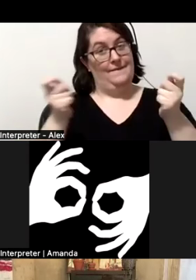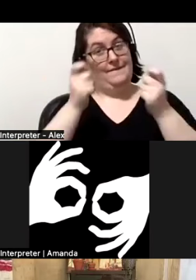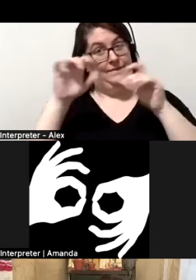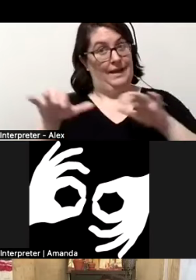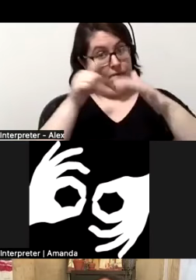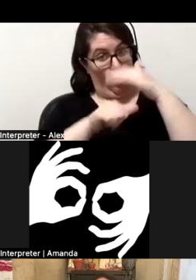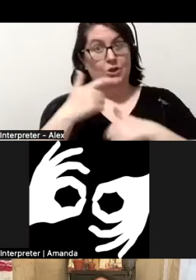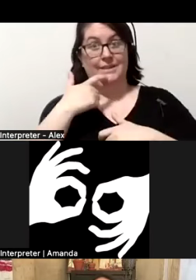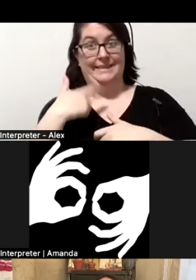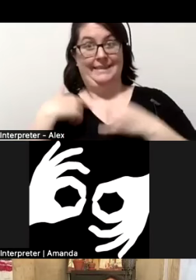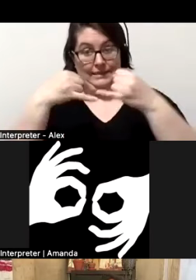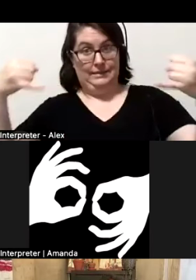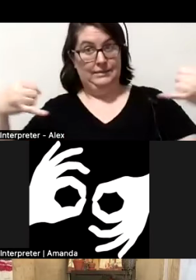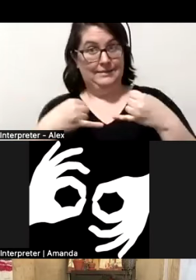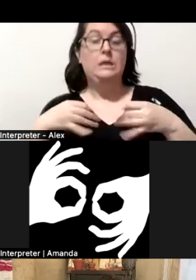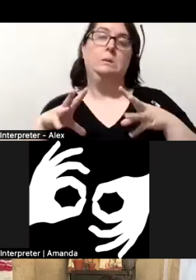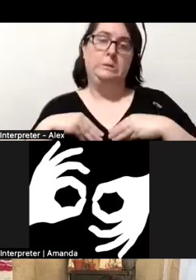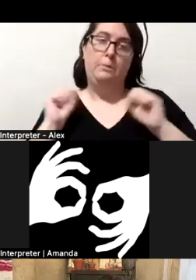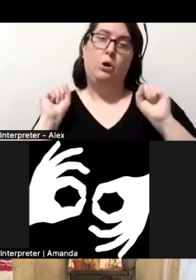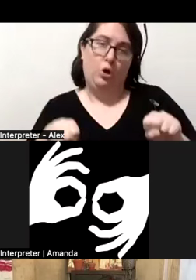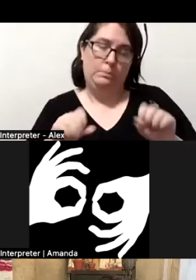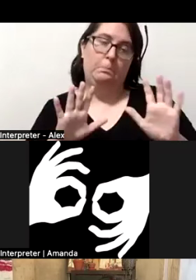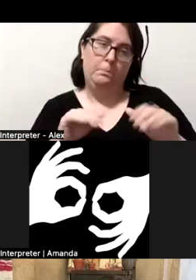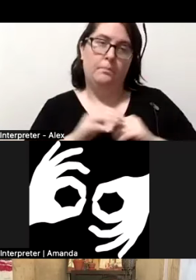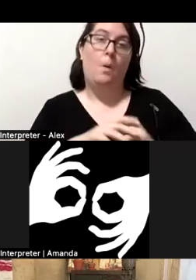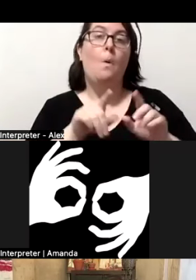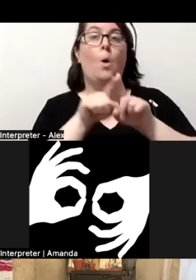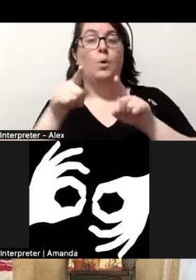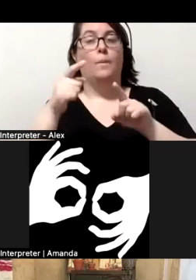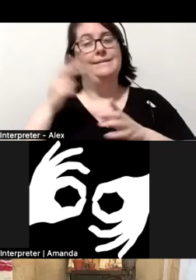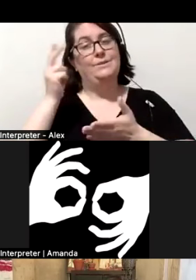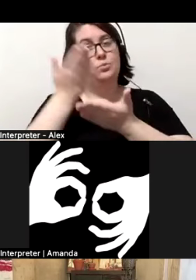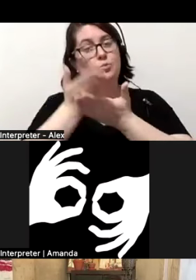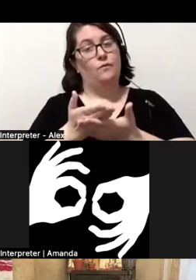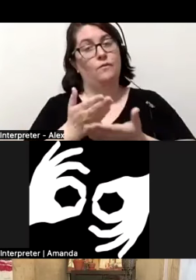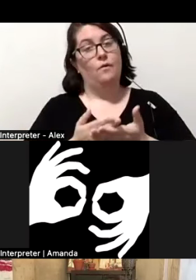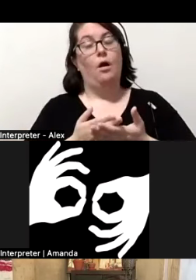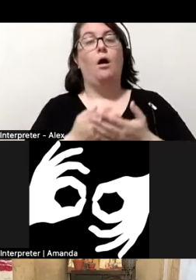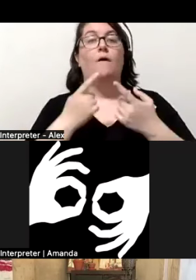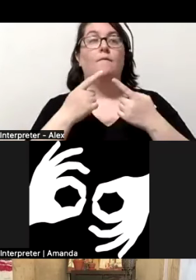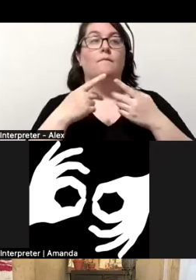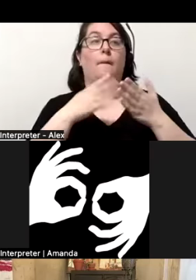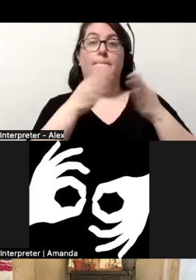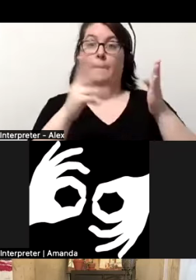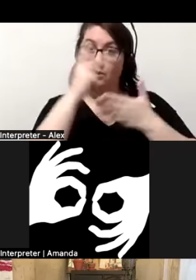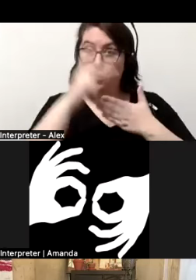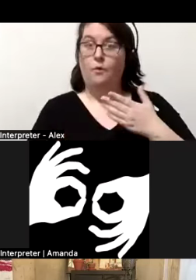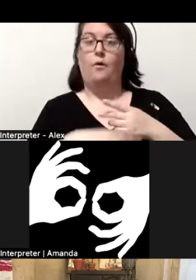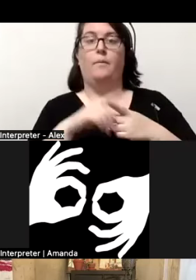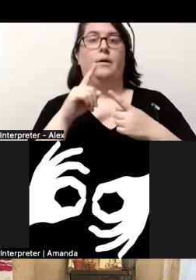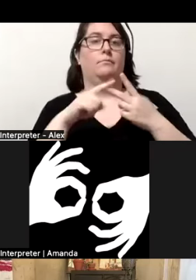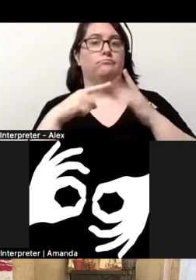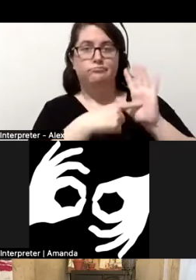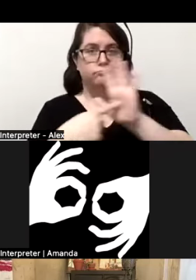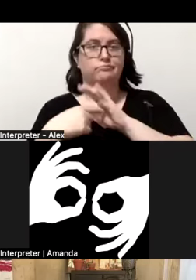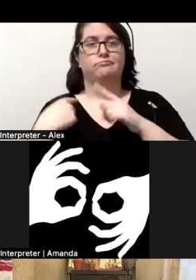Kingston. You also have to have a history of public programming, project delivery, and budget management, and you must be governed by a board of